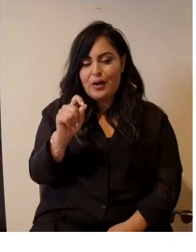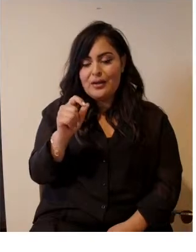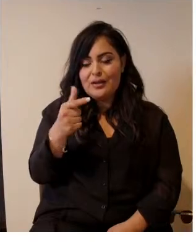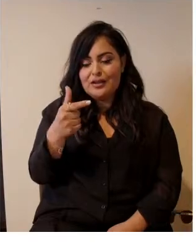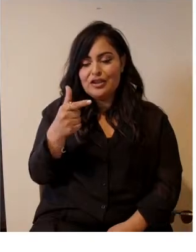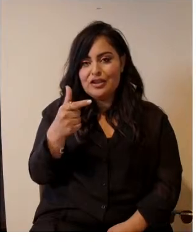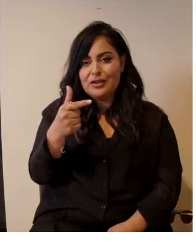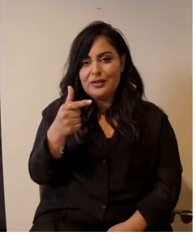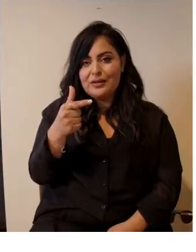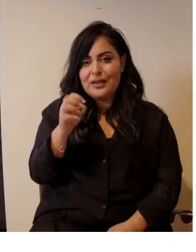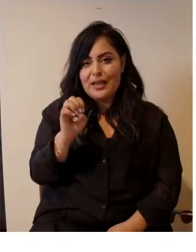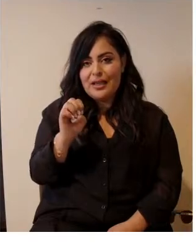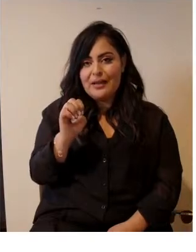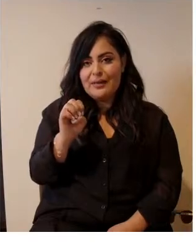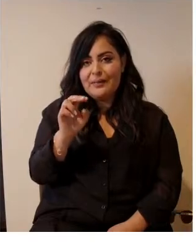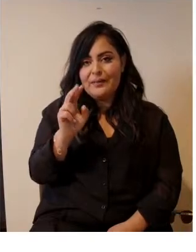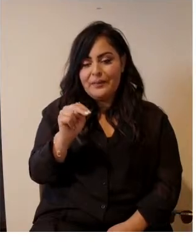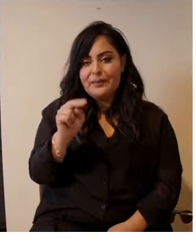Genesis,